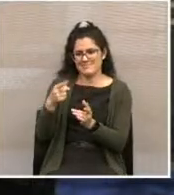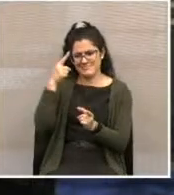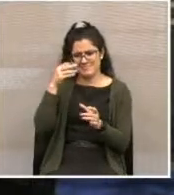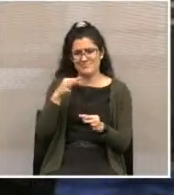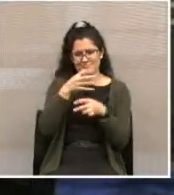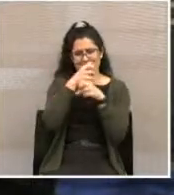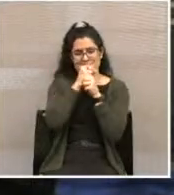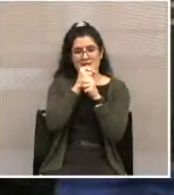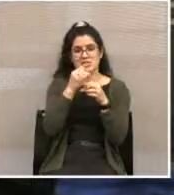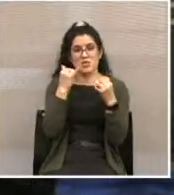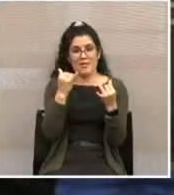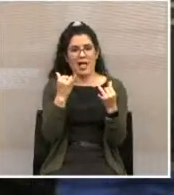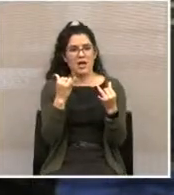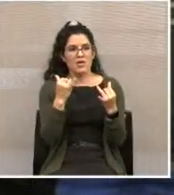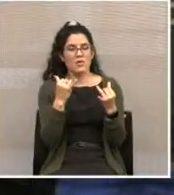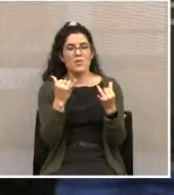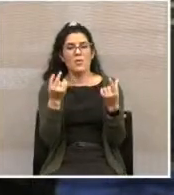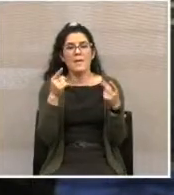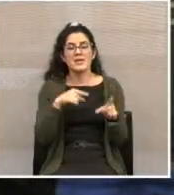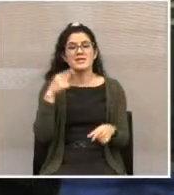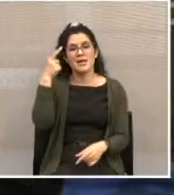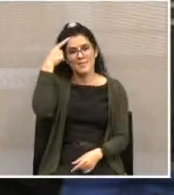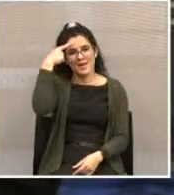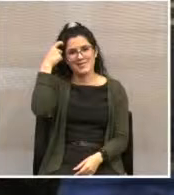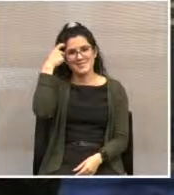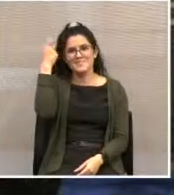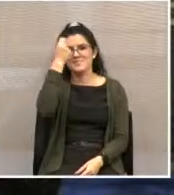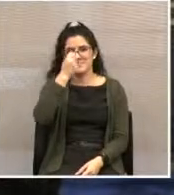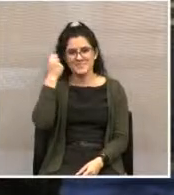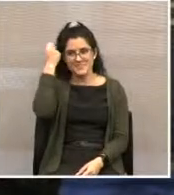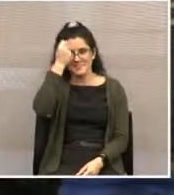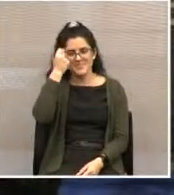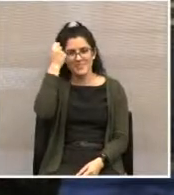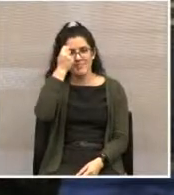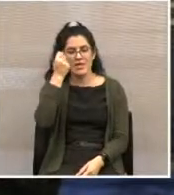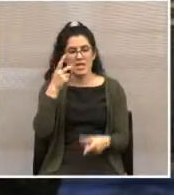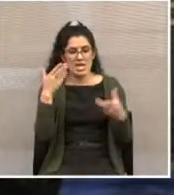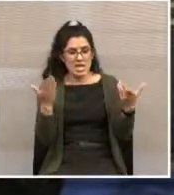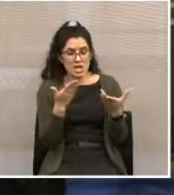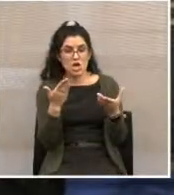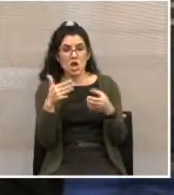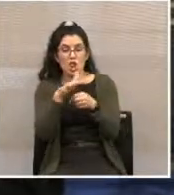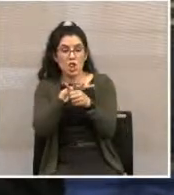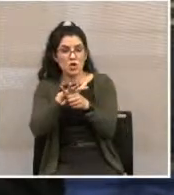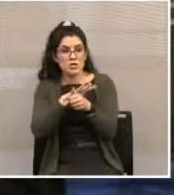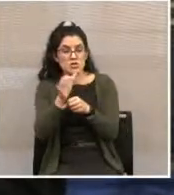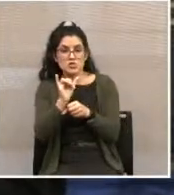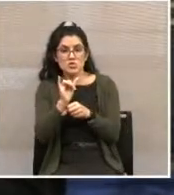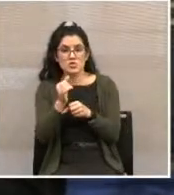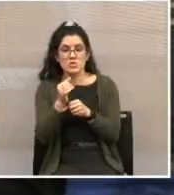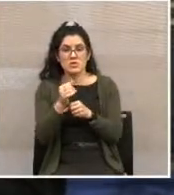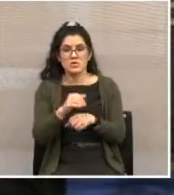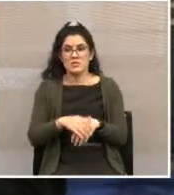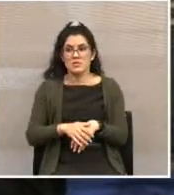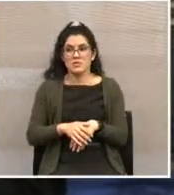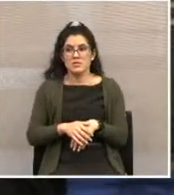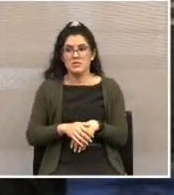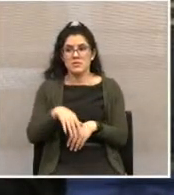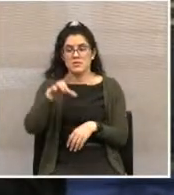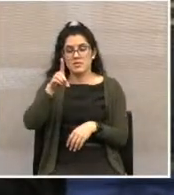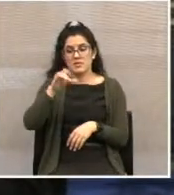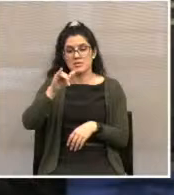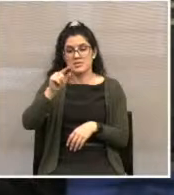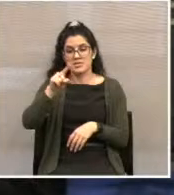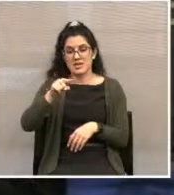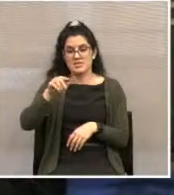point that is being used by conspiracy theorists, by our elected officials here locally, Representative Mario Diaz-Balart, Senator Marco